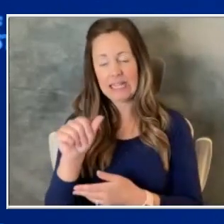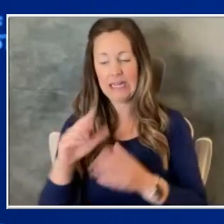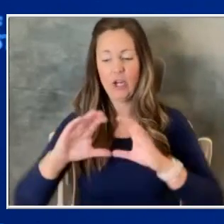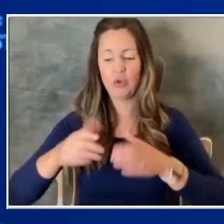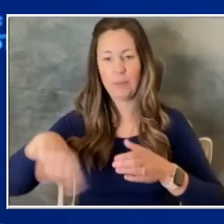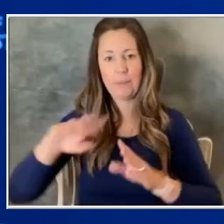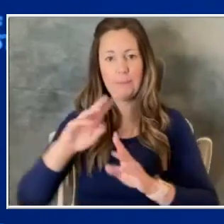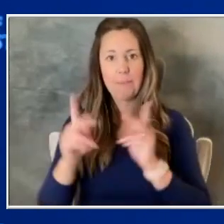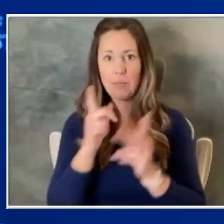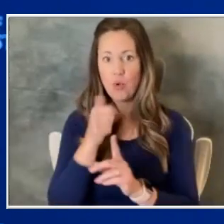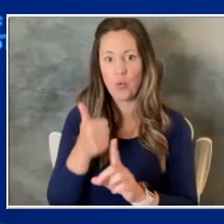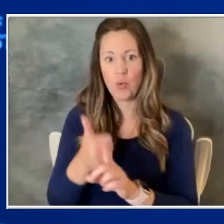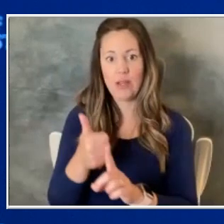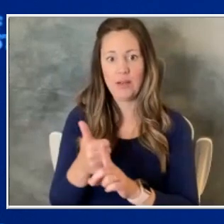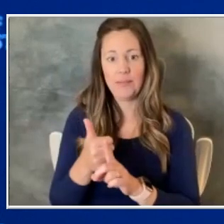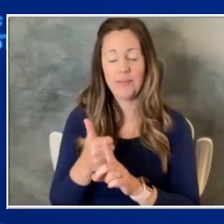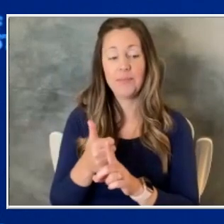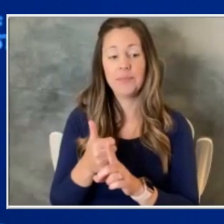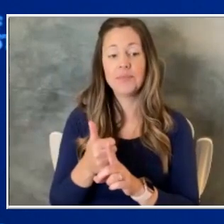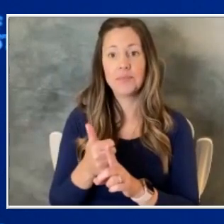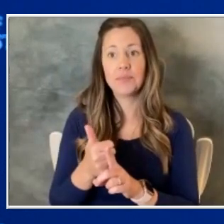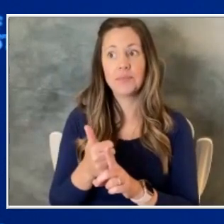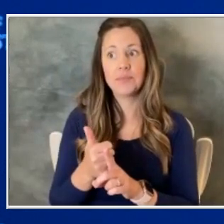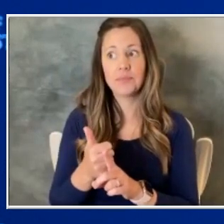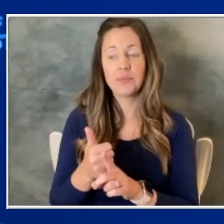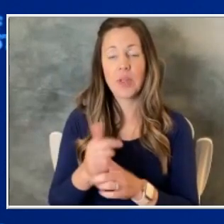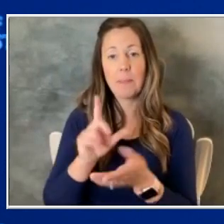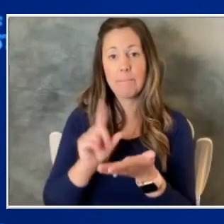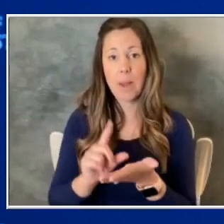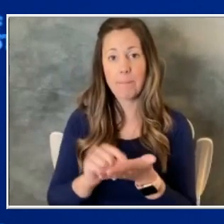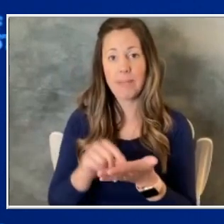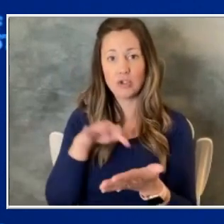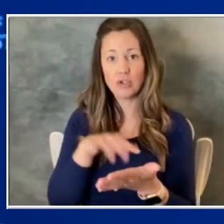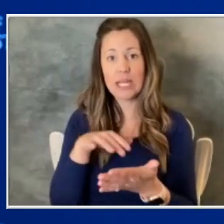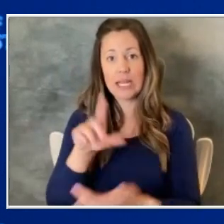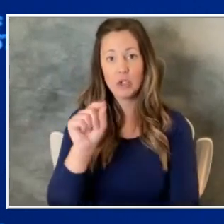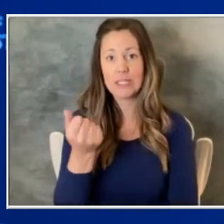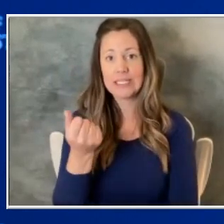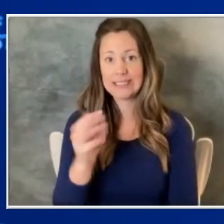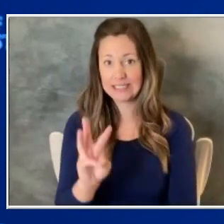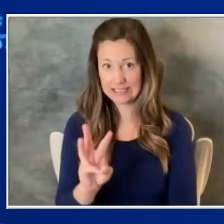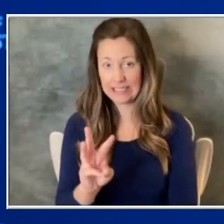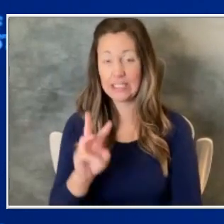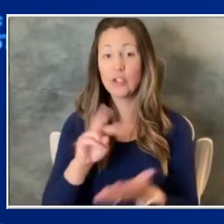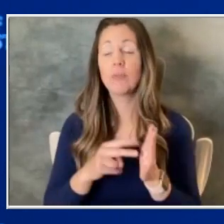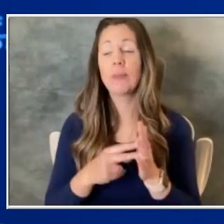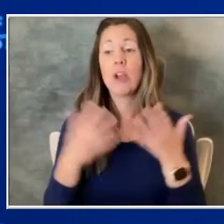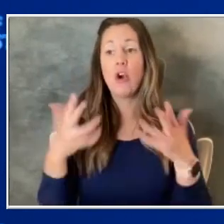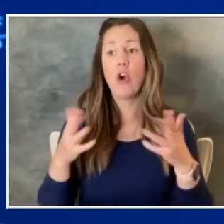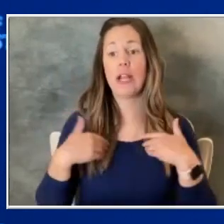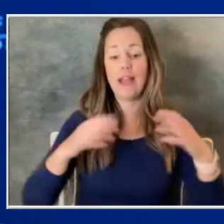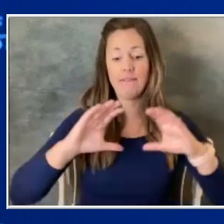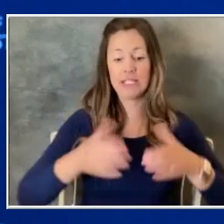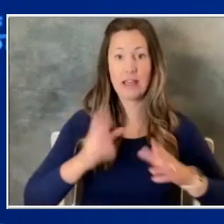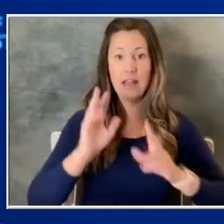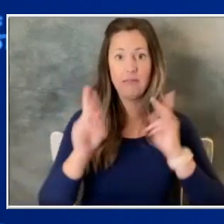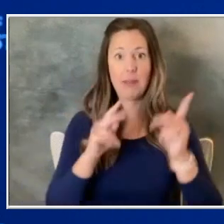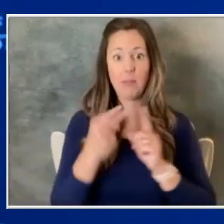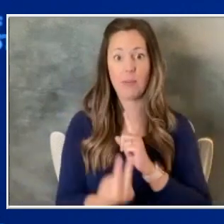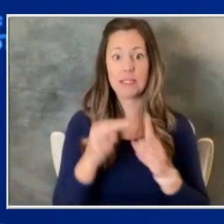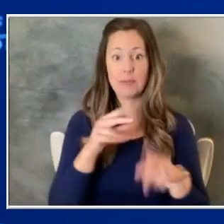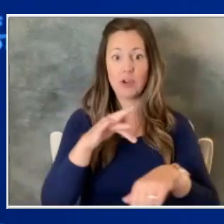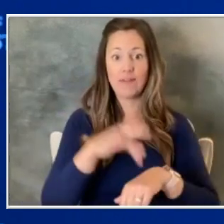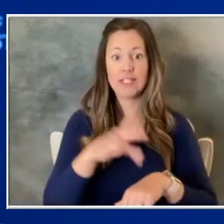were tested, and the study was published in 2016. So we already have a data set on people's perception of touch and